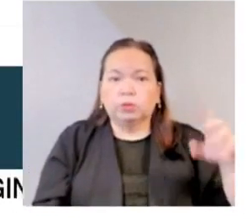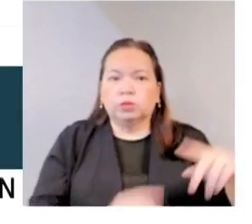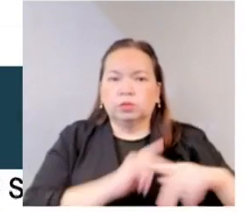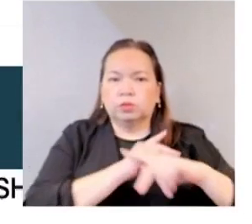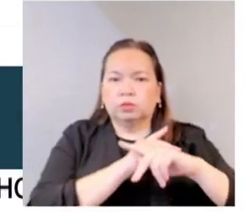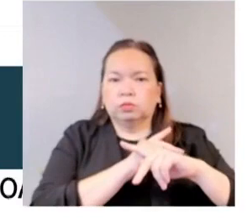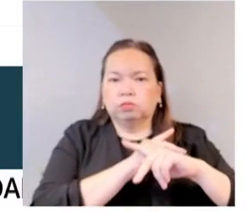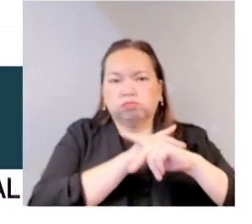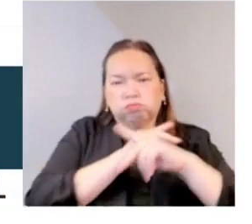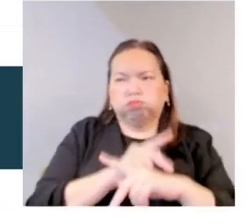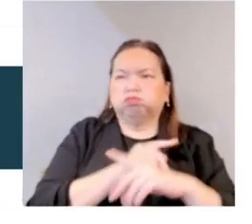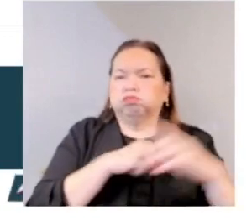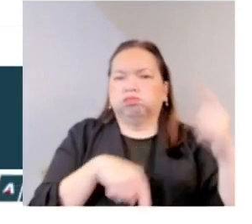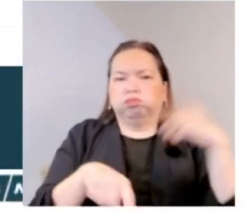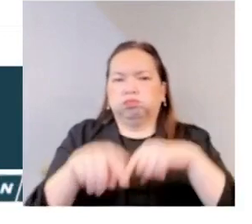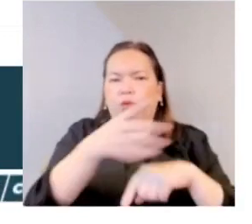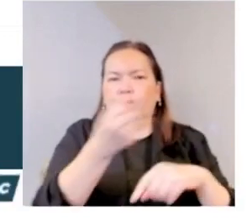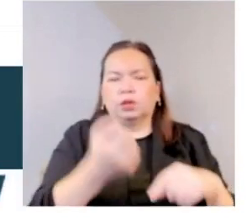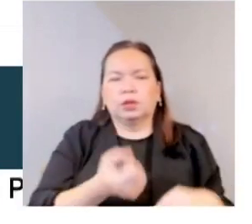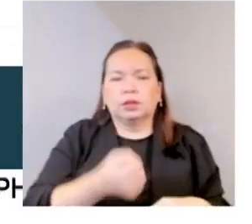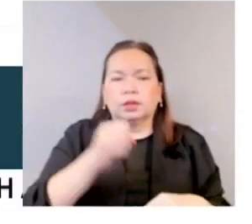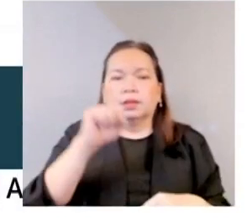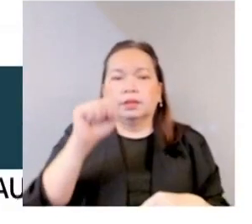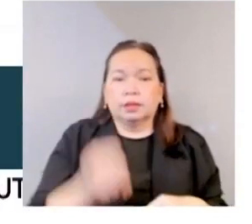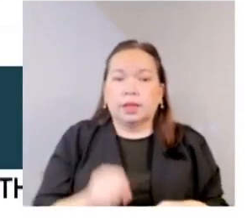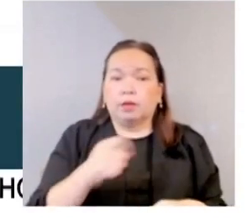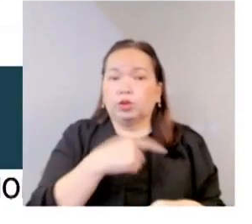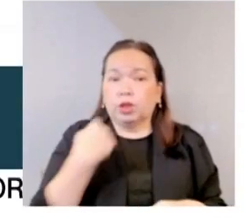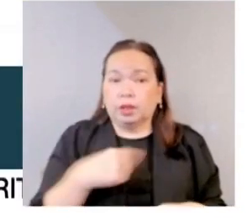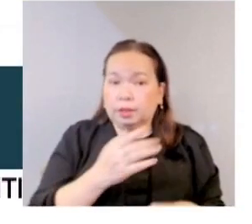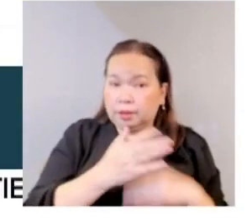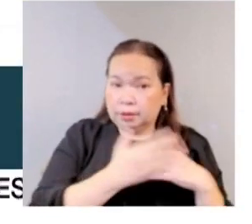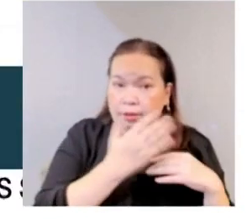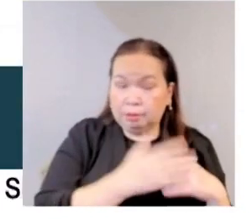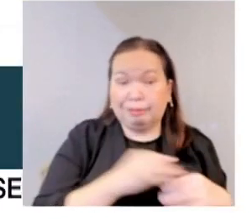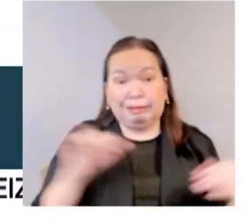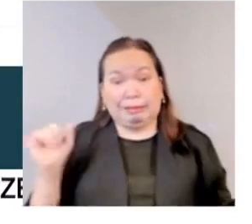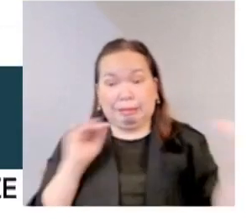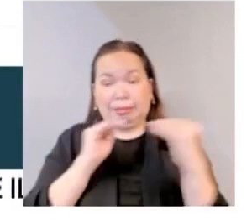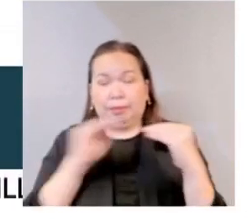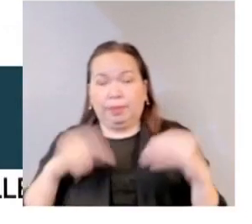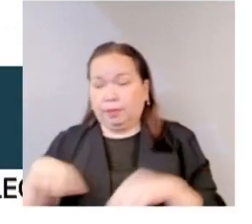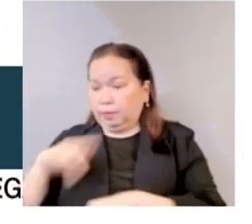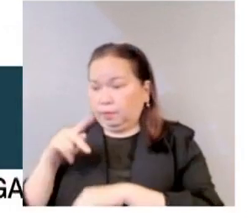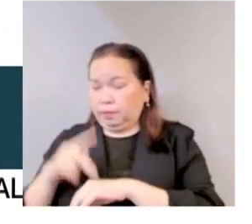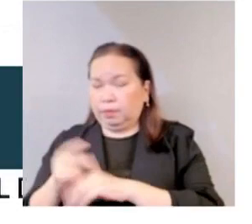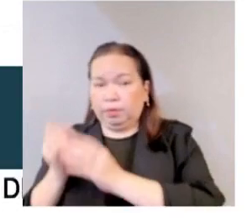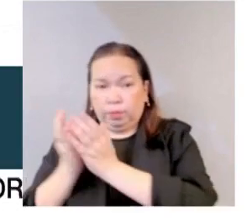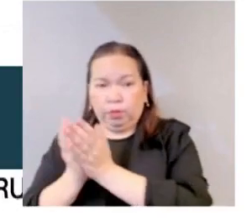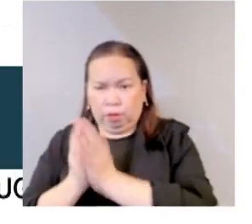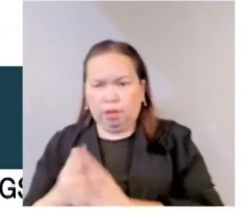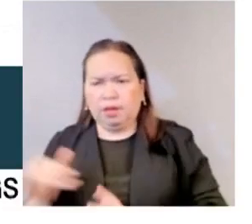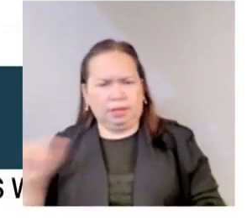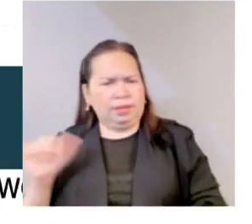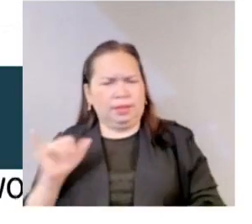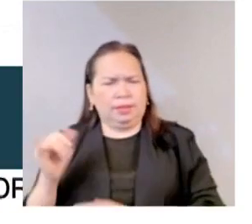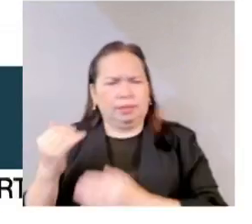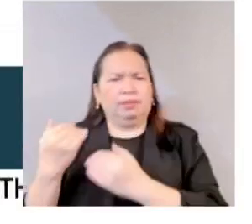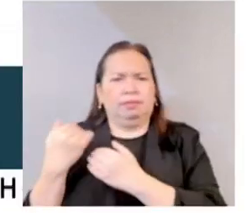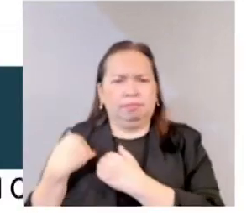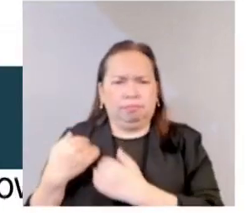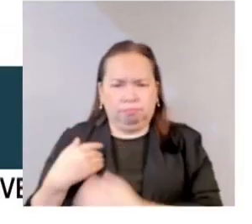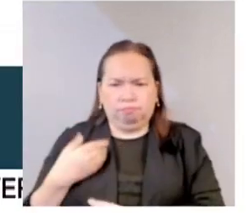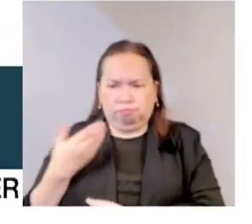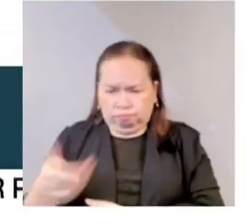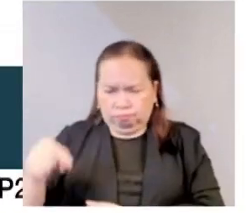the Philippine Coast Guard, which has been given mandate by this current administration to assert basically what we believe is our maritime entitlement